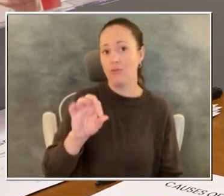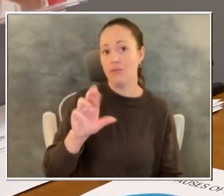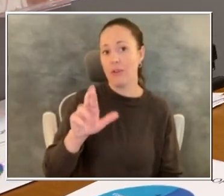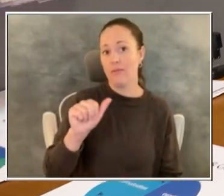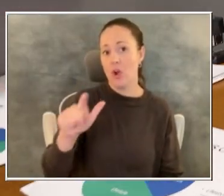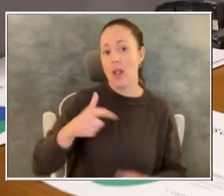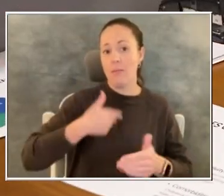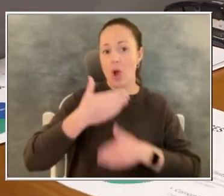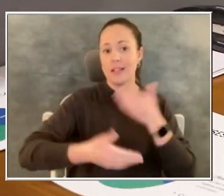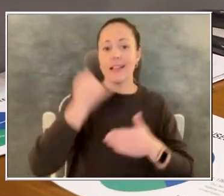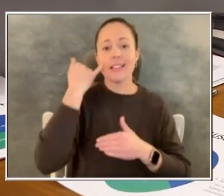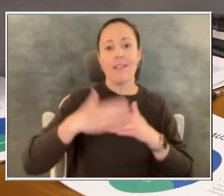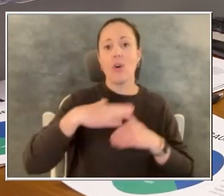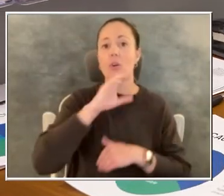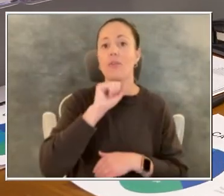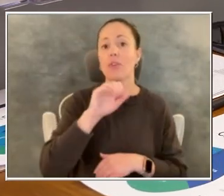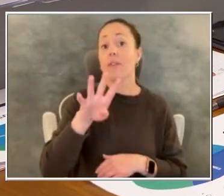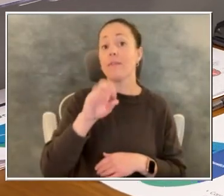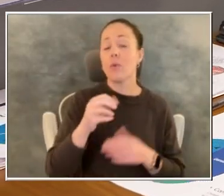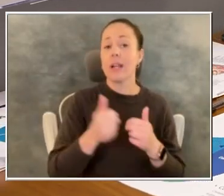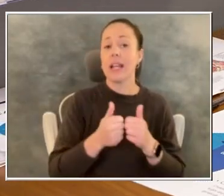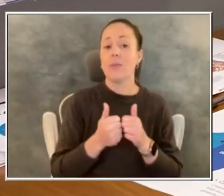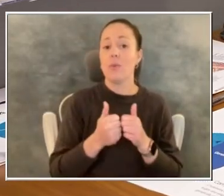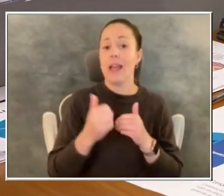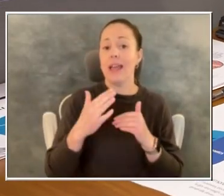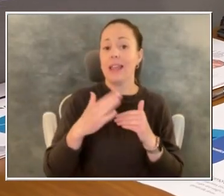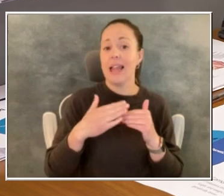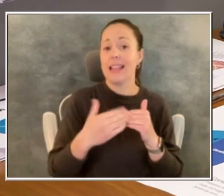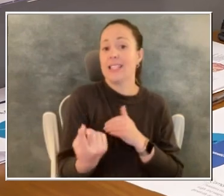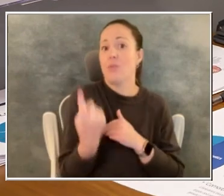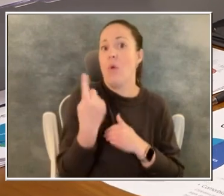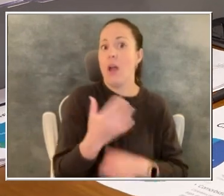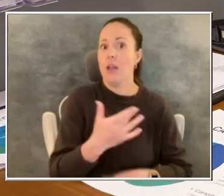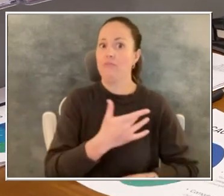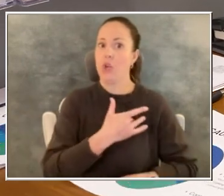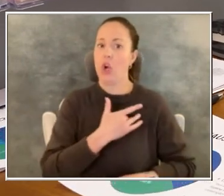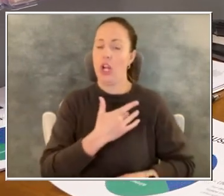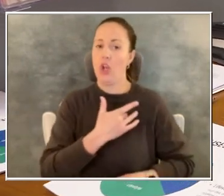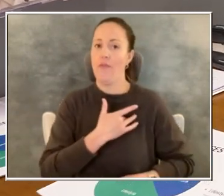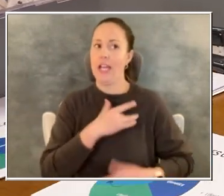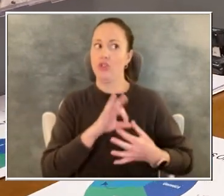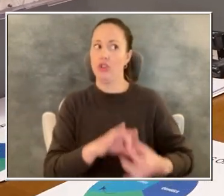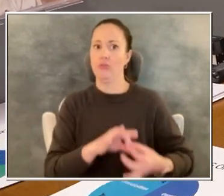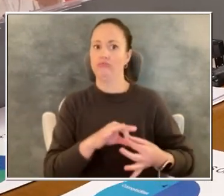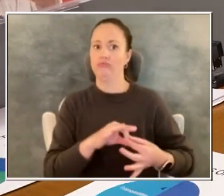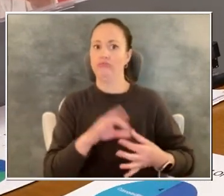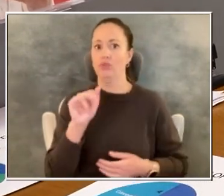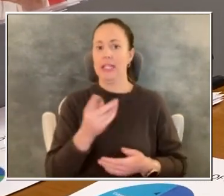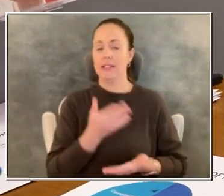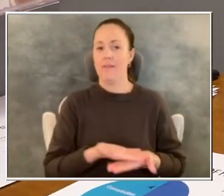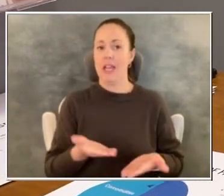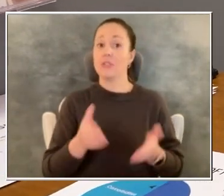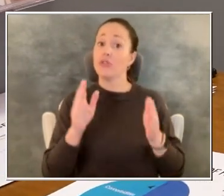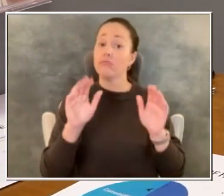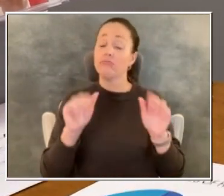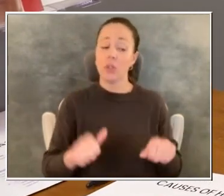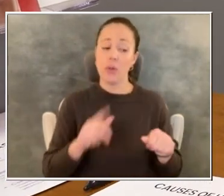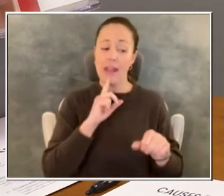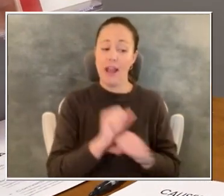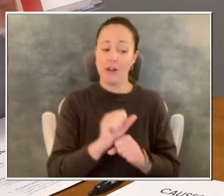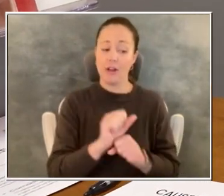40 with at least one cardiovascular risk factor. Then you can actually get this scheduled